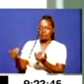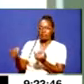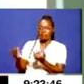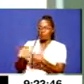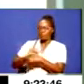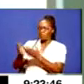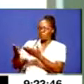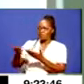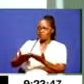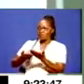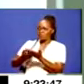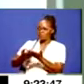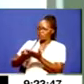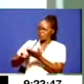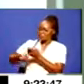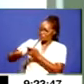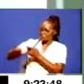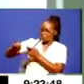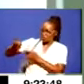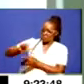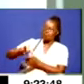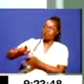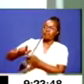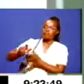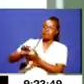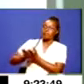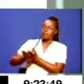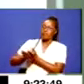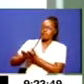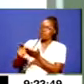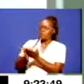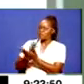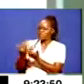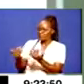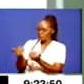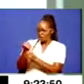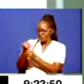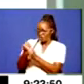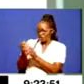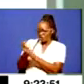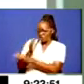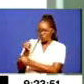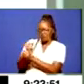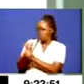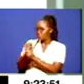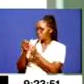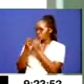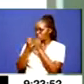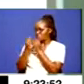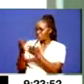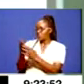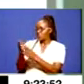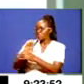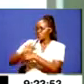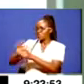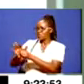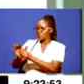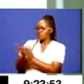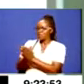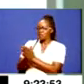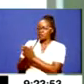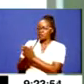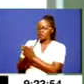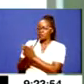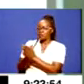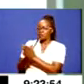The technology has increased, mm. and we are doing certain things which we used not to do before COVID. We have actually opened